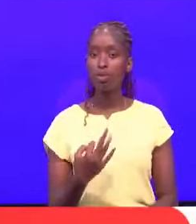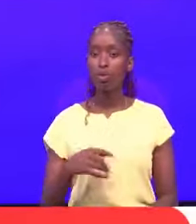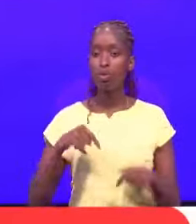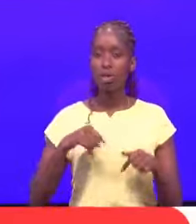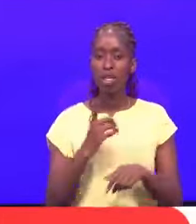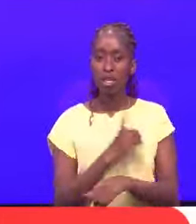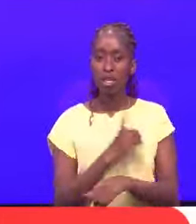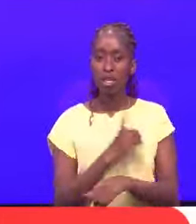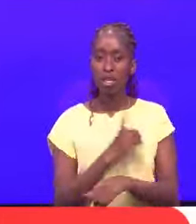ngapi?